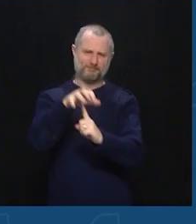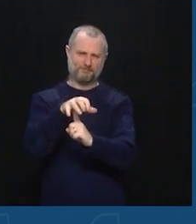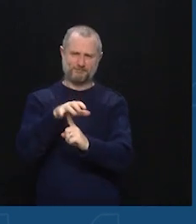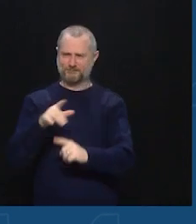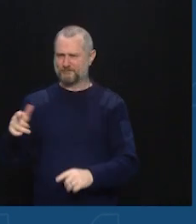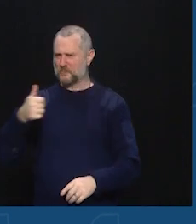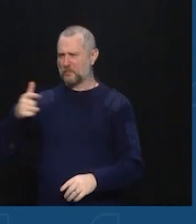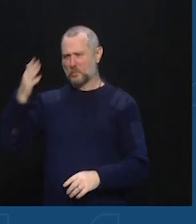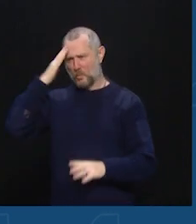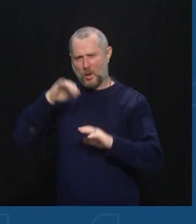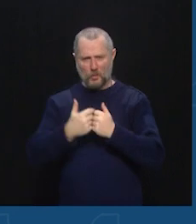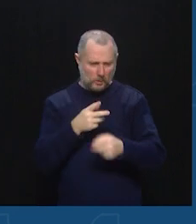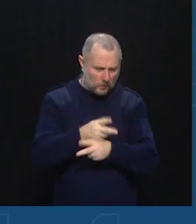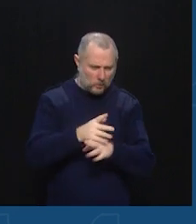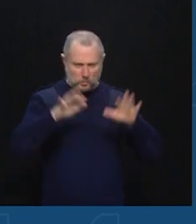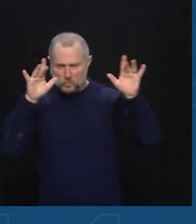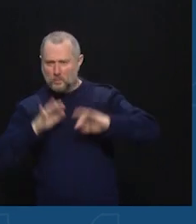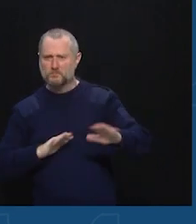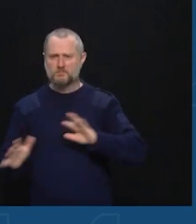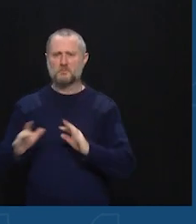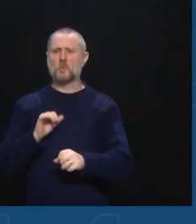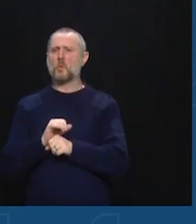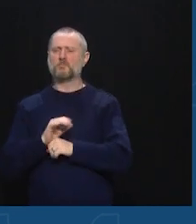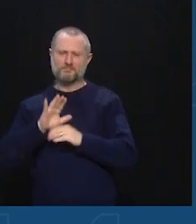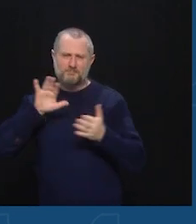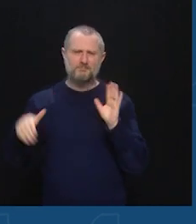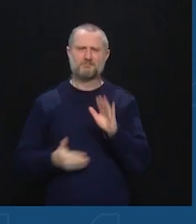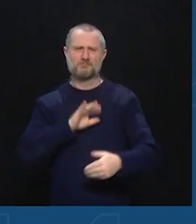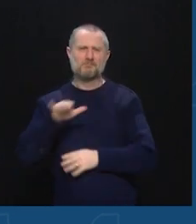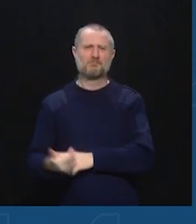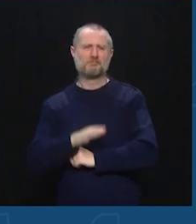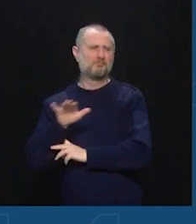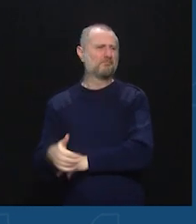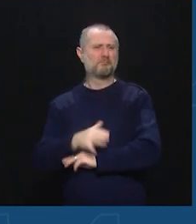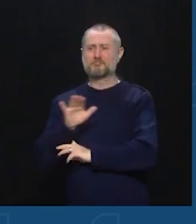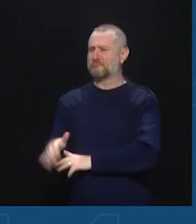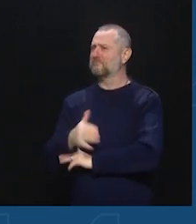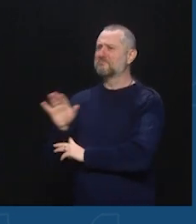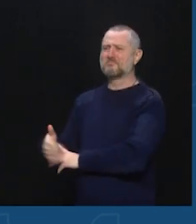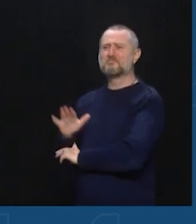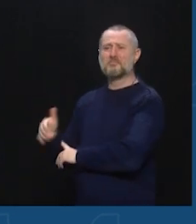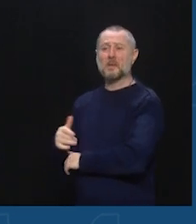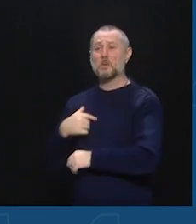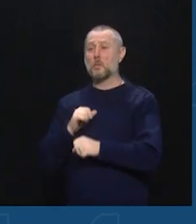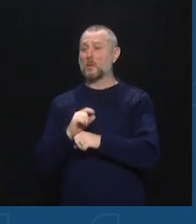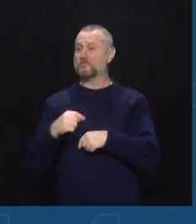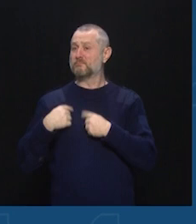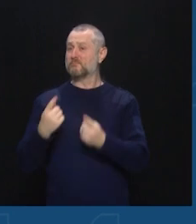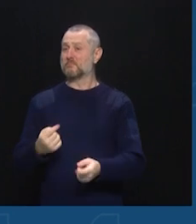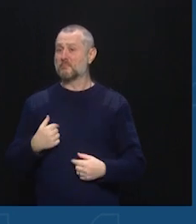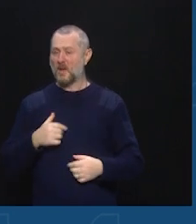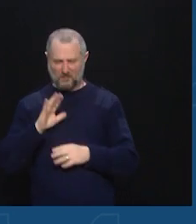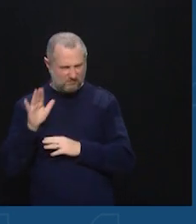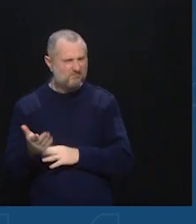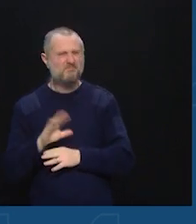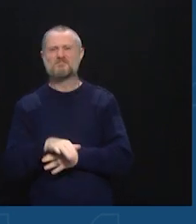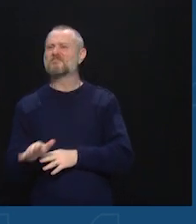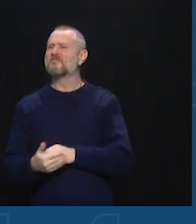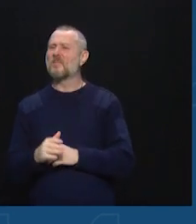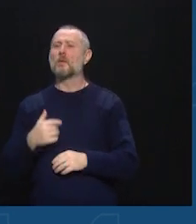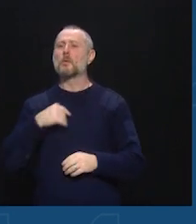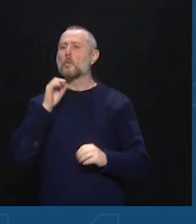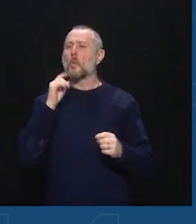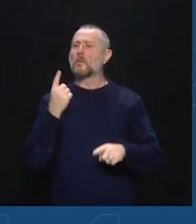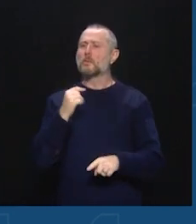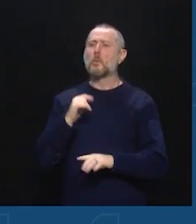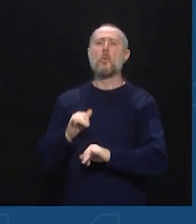it constantly. Our forces have been out, as I said, working around the clock, not just here in the Hudson Valley, but across